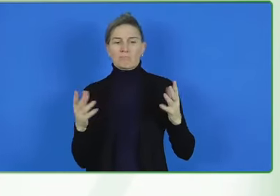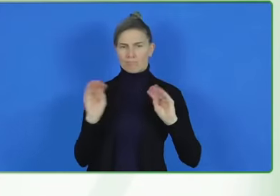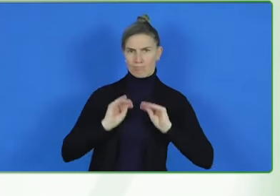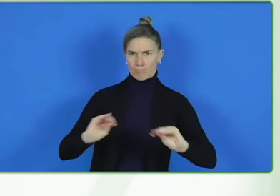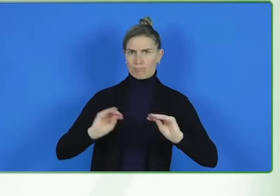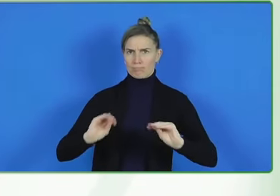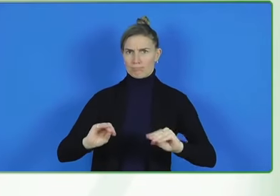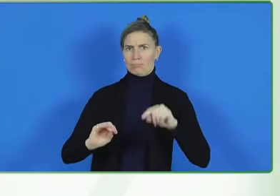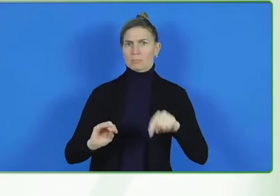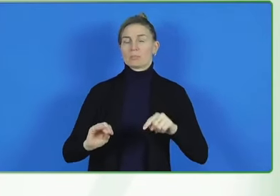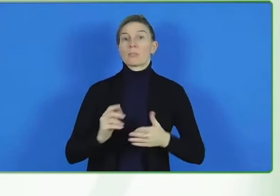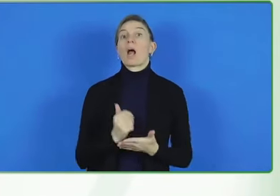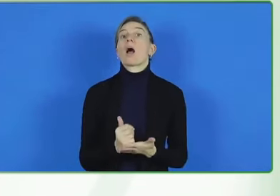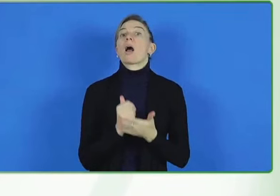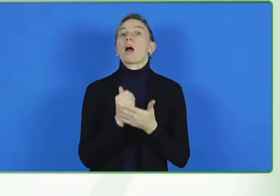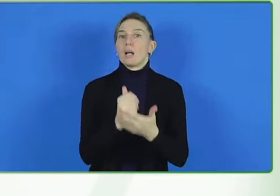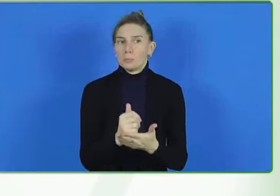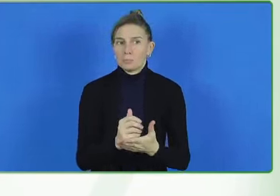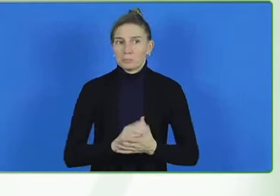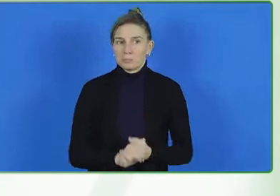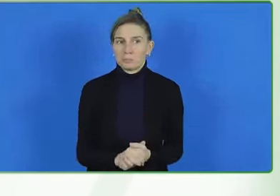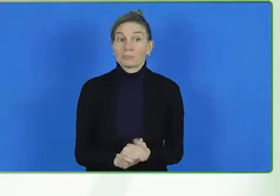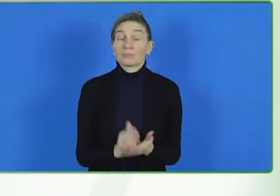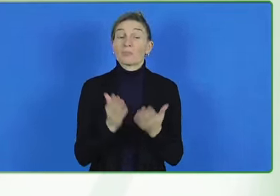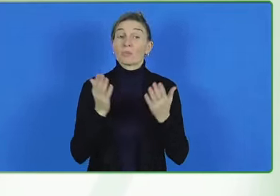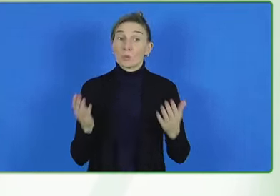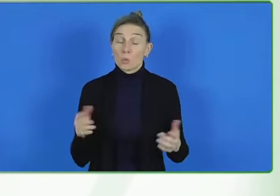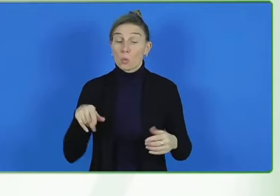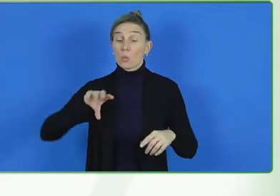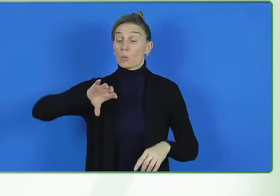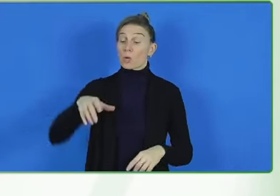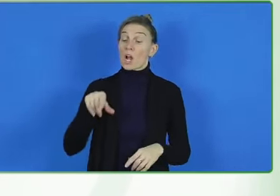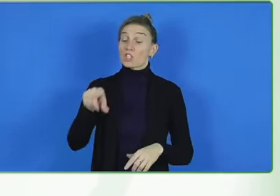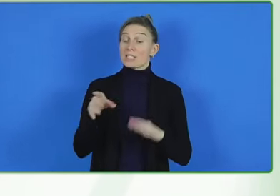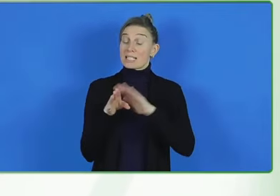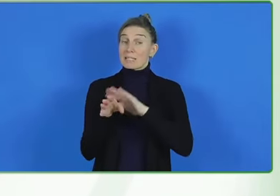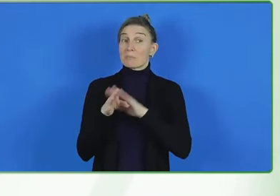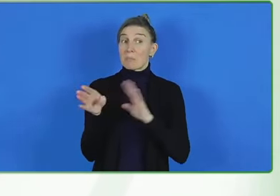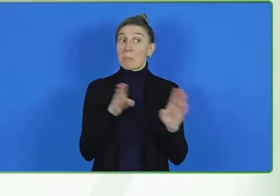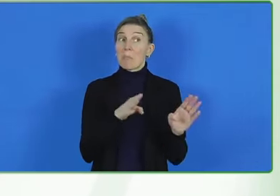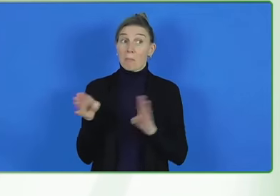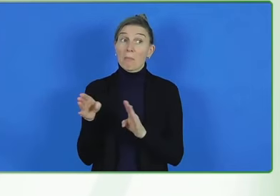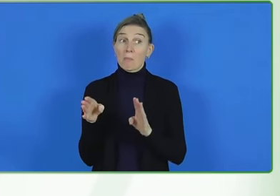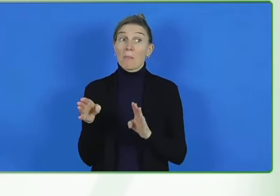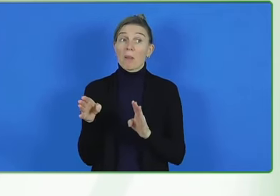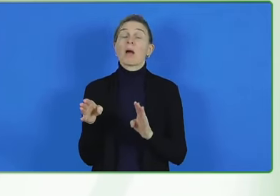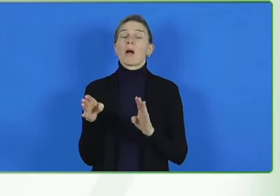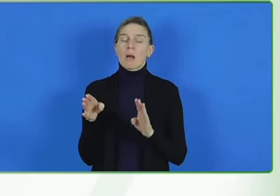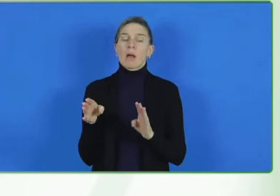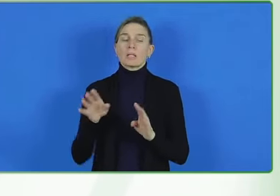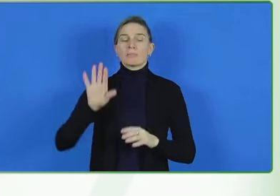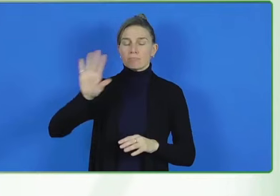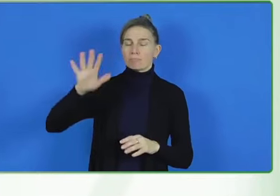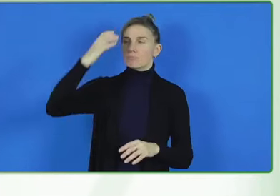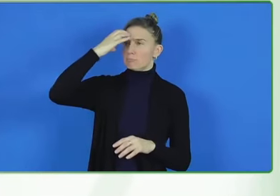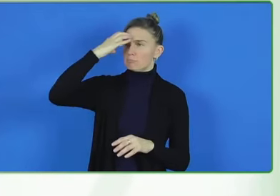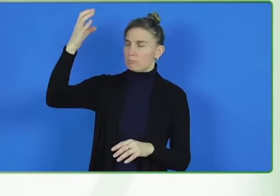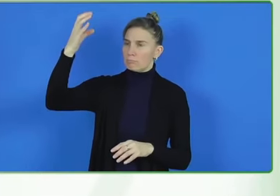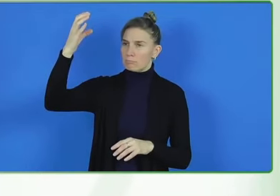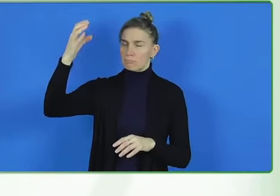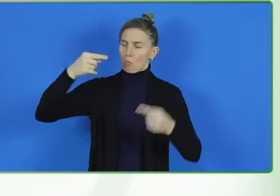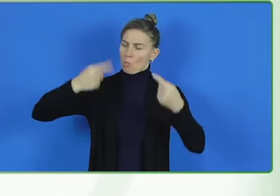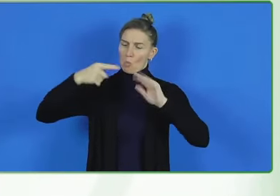So, the National Accessibility Plan is a public policy instrument. It's a means developed